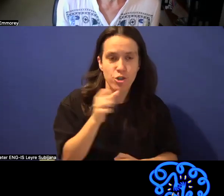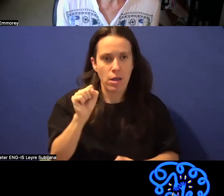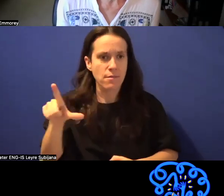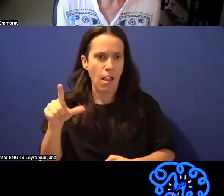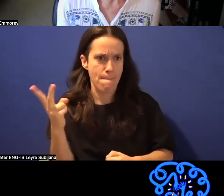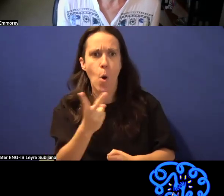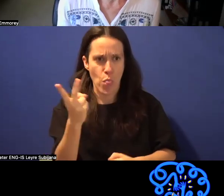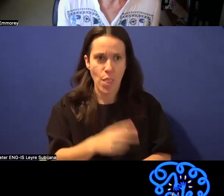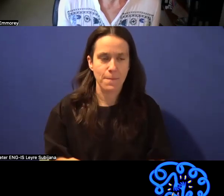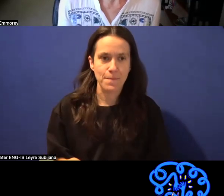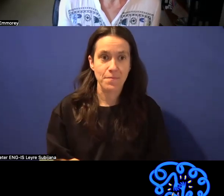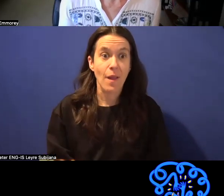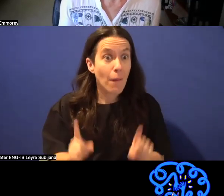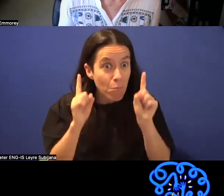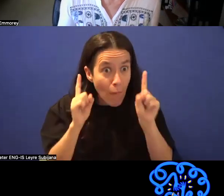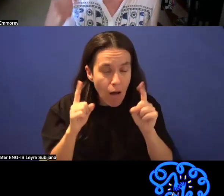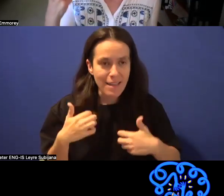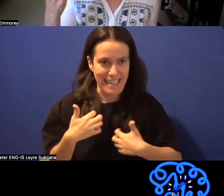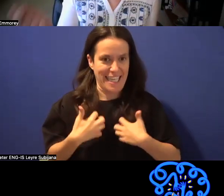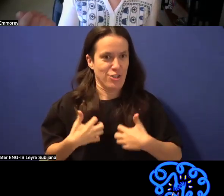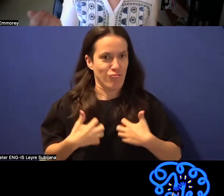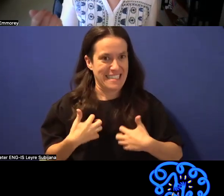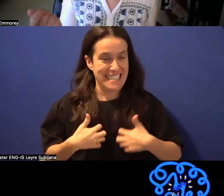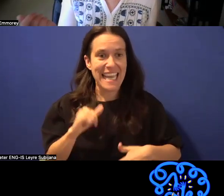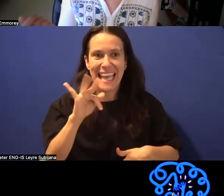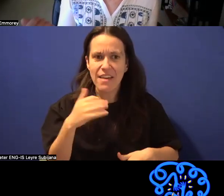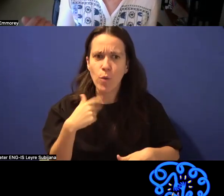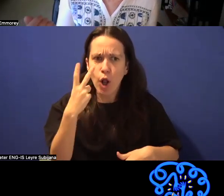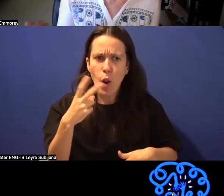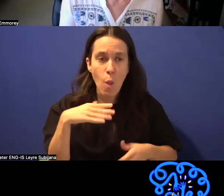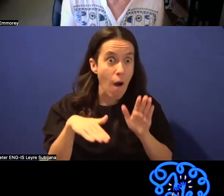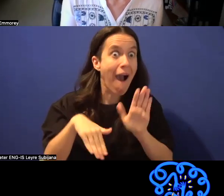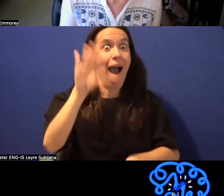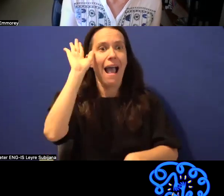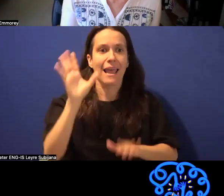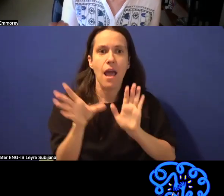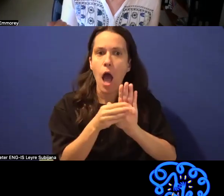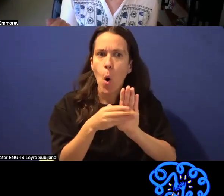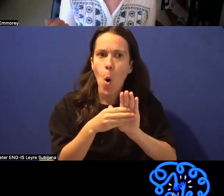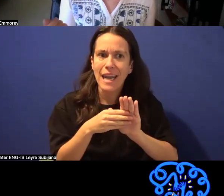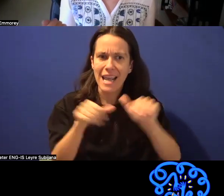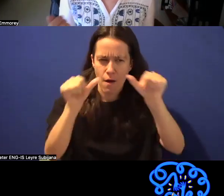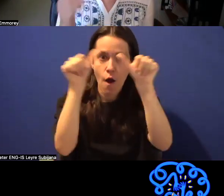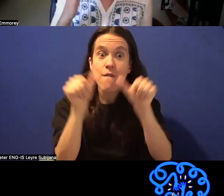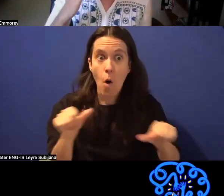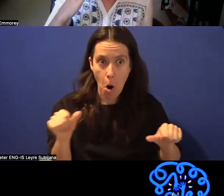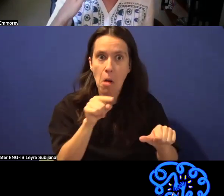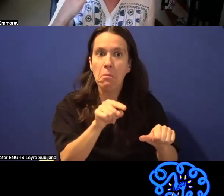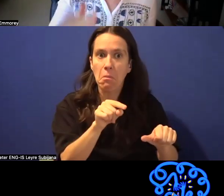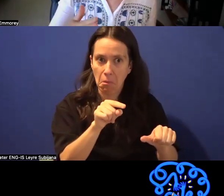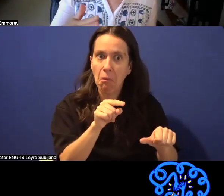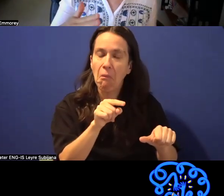What's interesting is we looked then at highly iconic forms. And there we saw